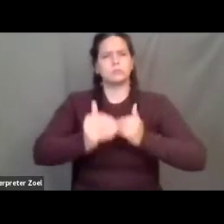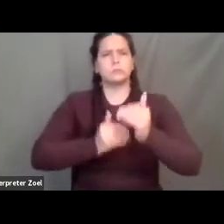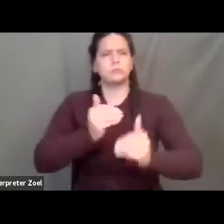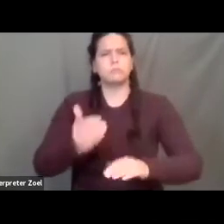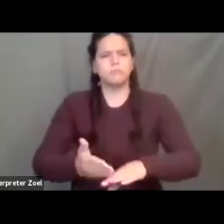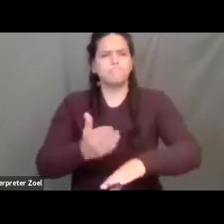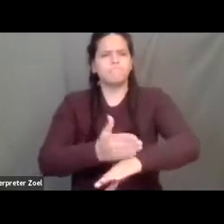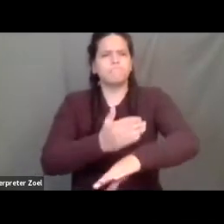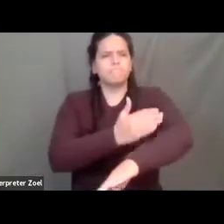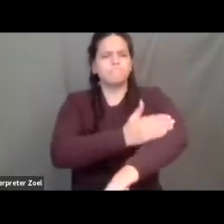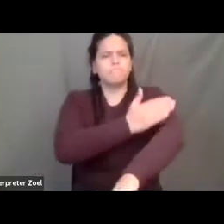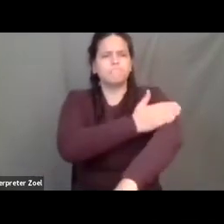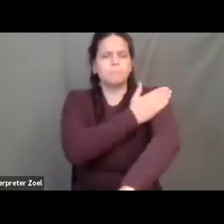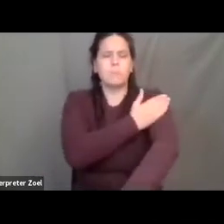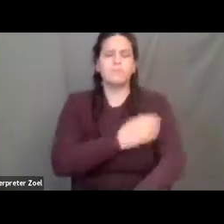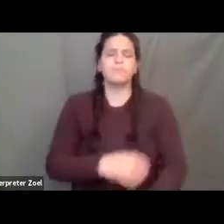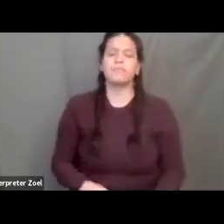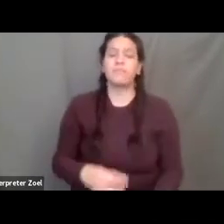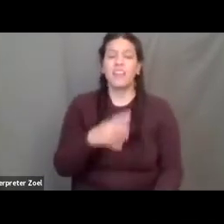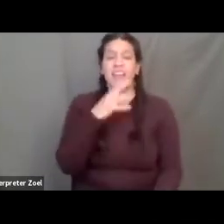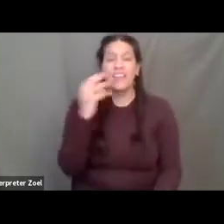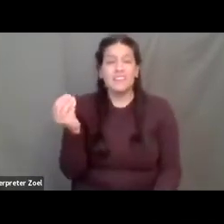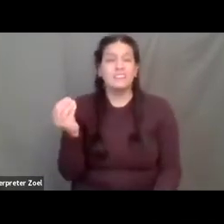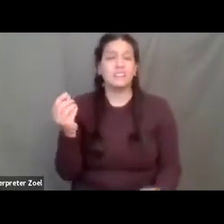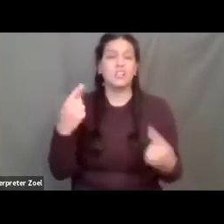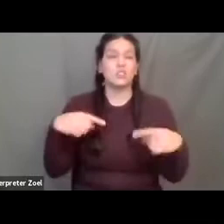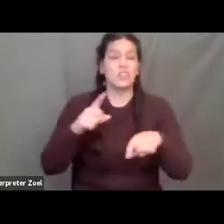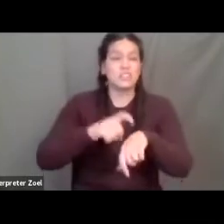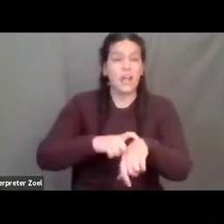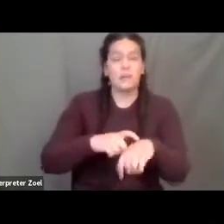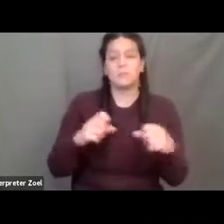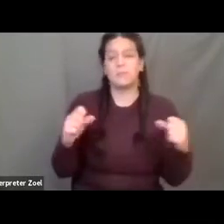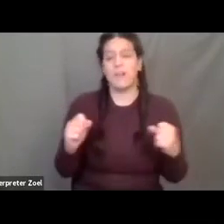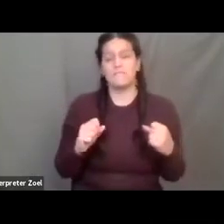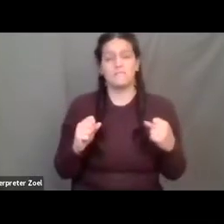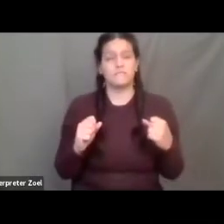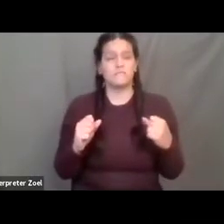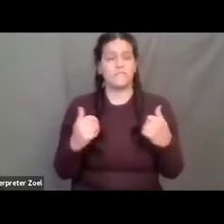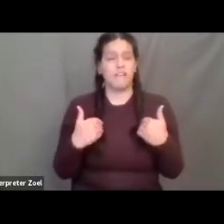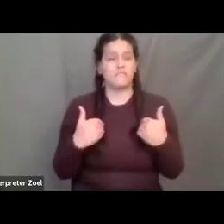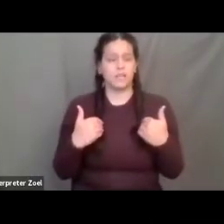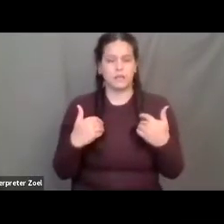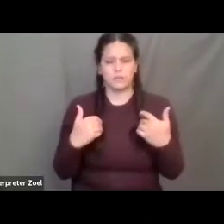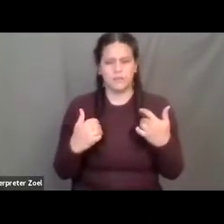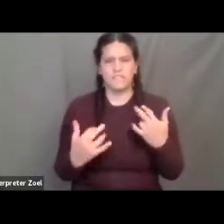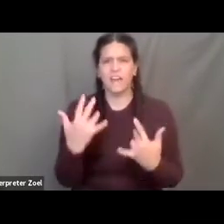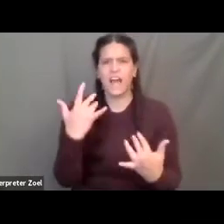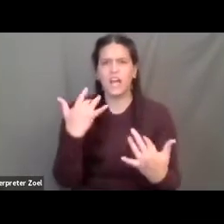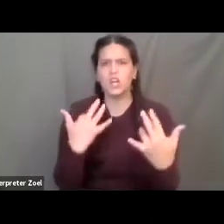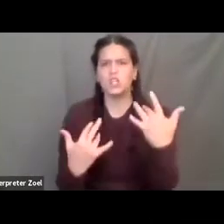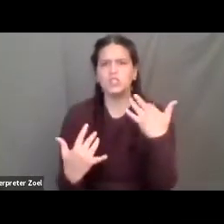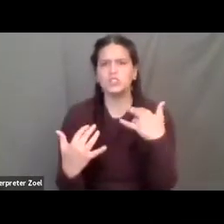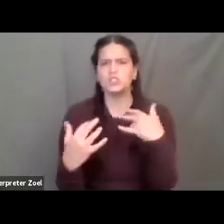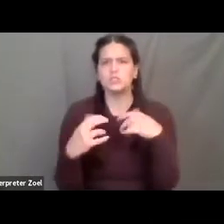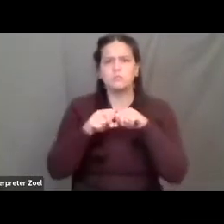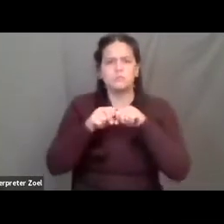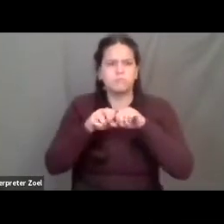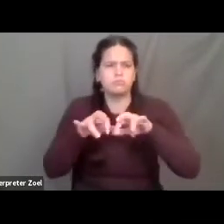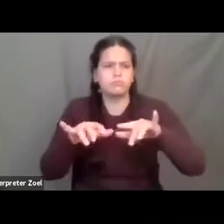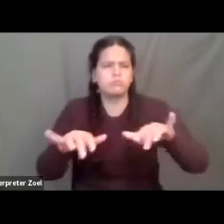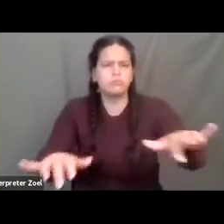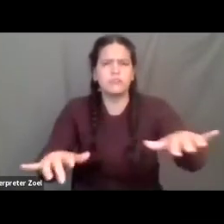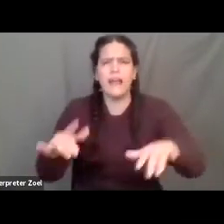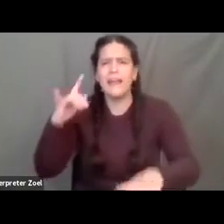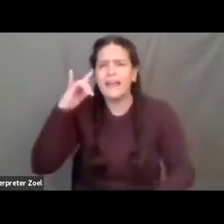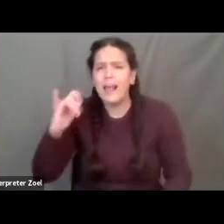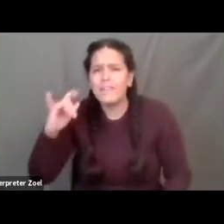having wildfires in California and places, and then the storm that came through Iowa. All